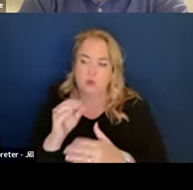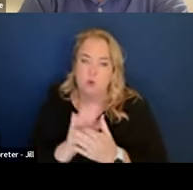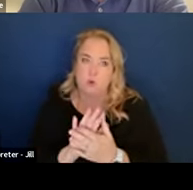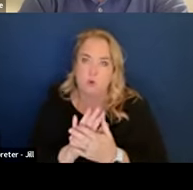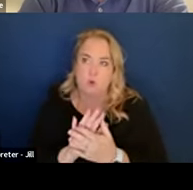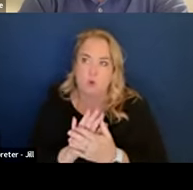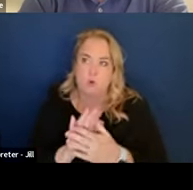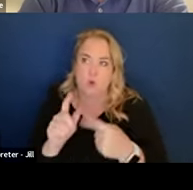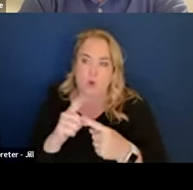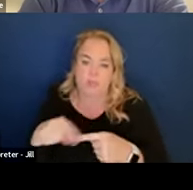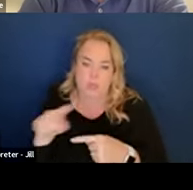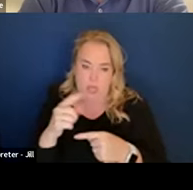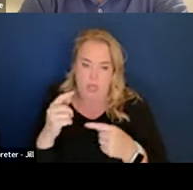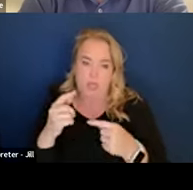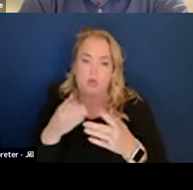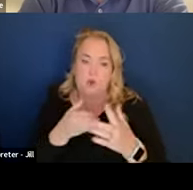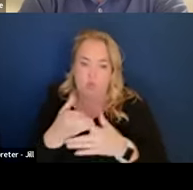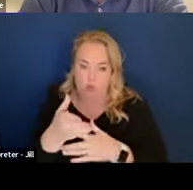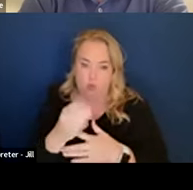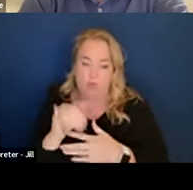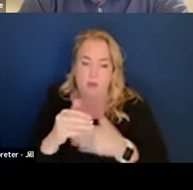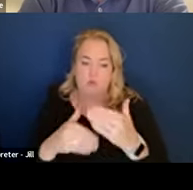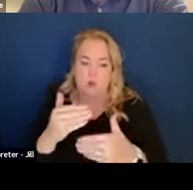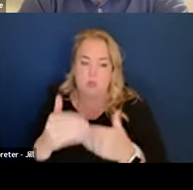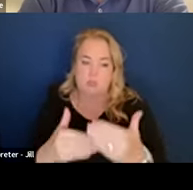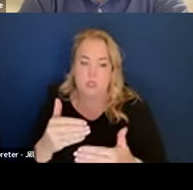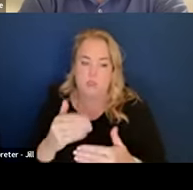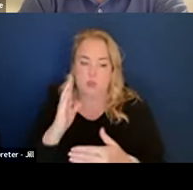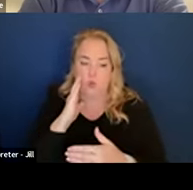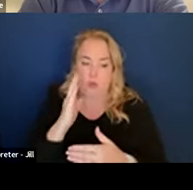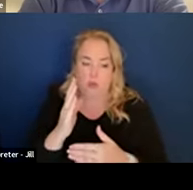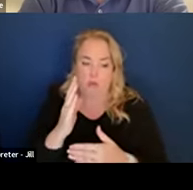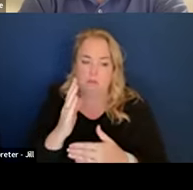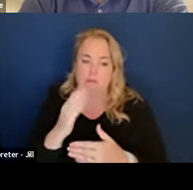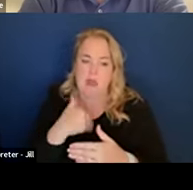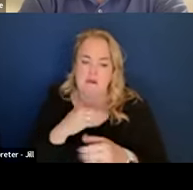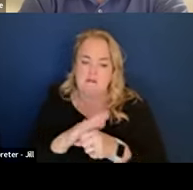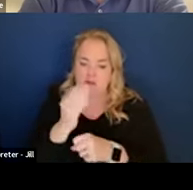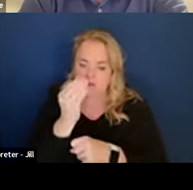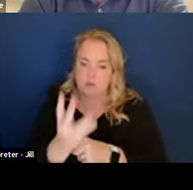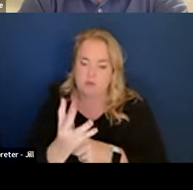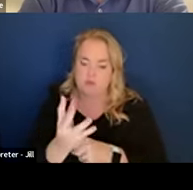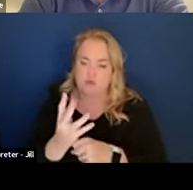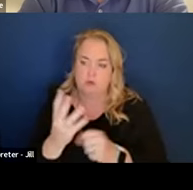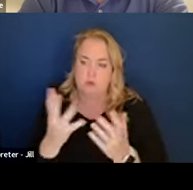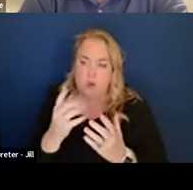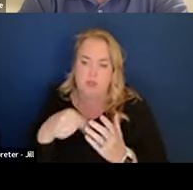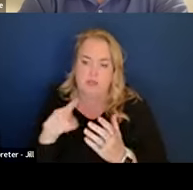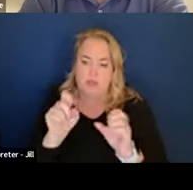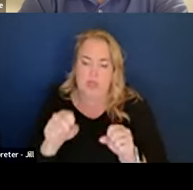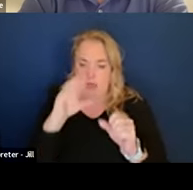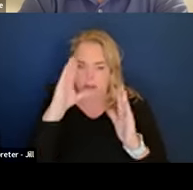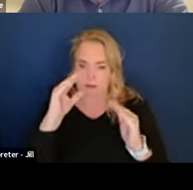as they go through this process, they're as informed as possible about what to expect, which may help them